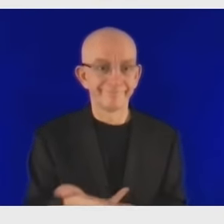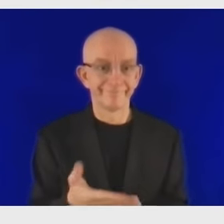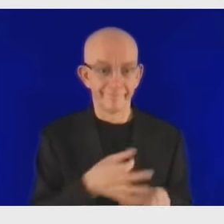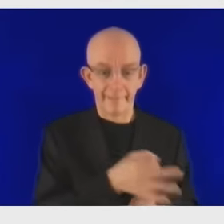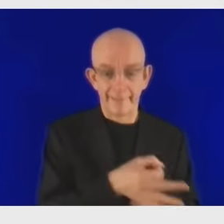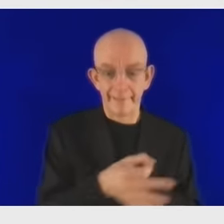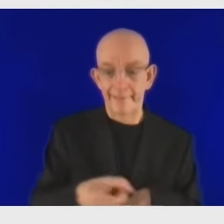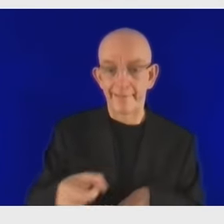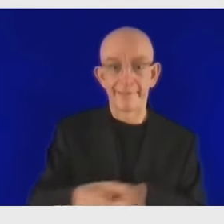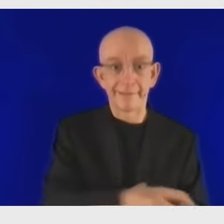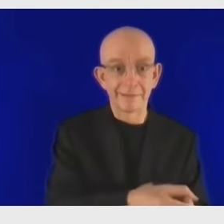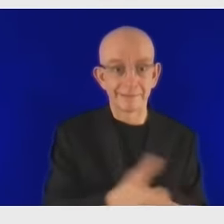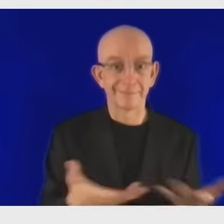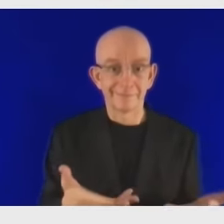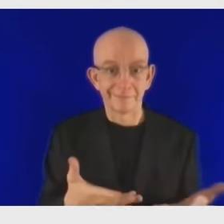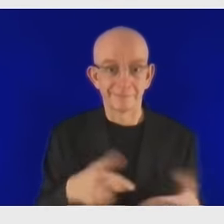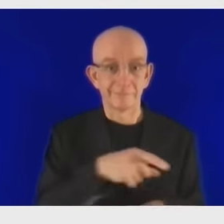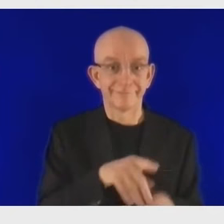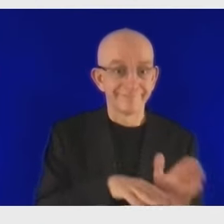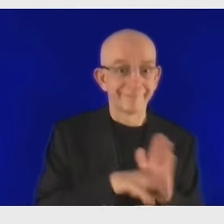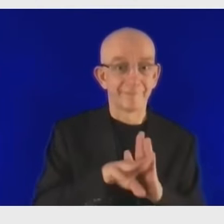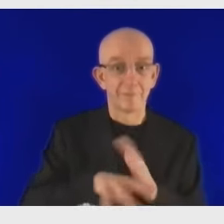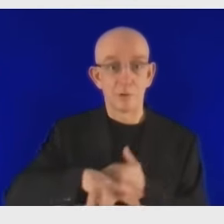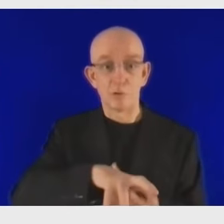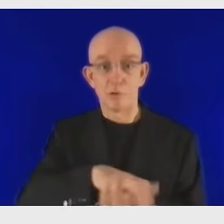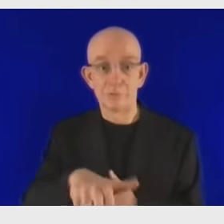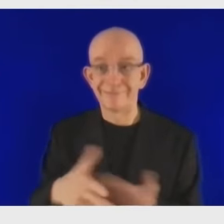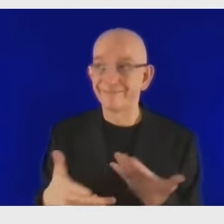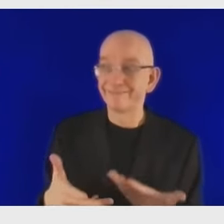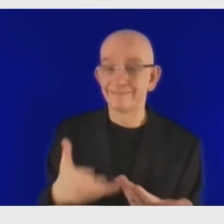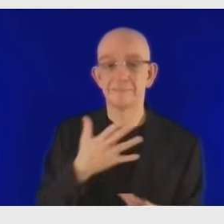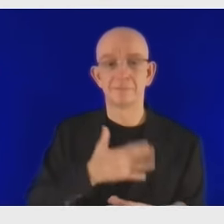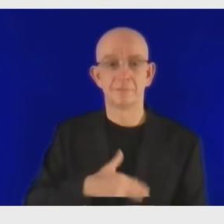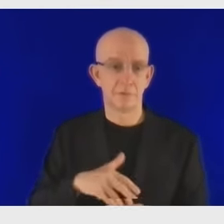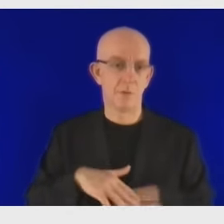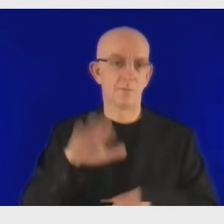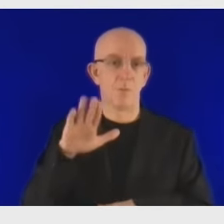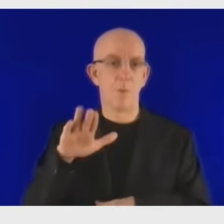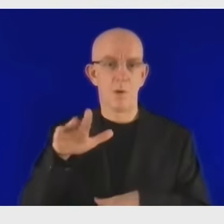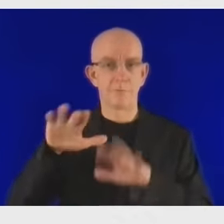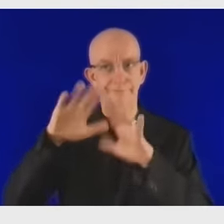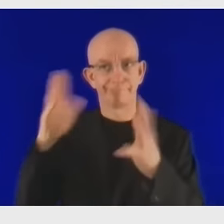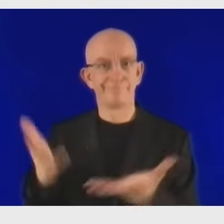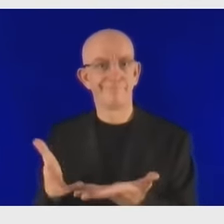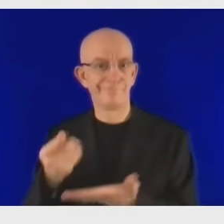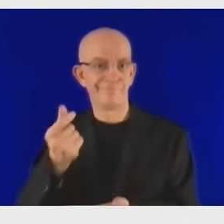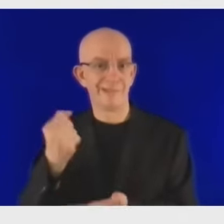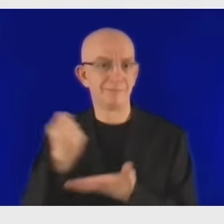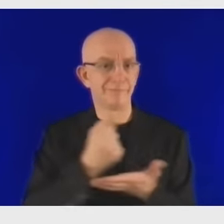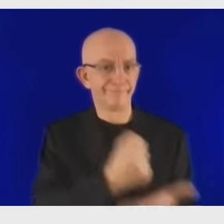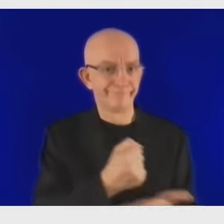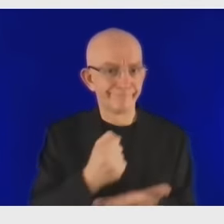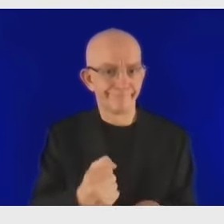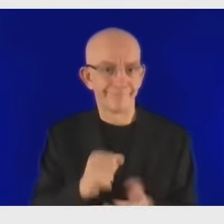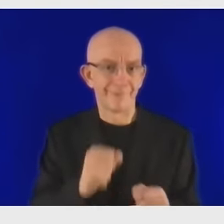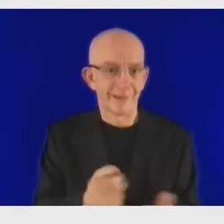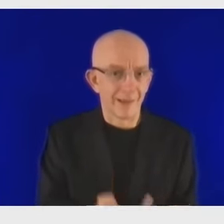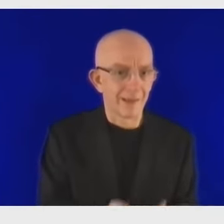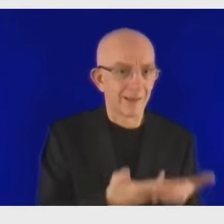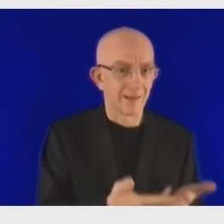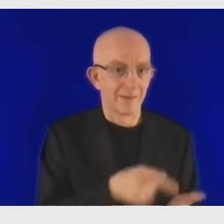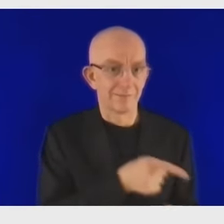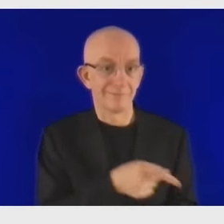associations can, independently of government or developed countries' support, they can participate